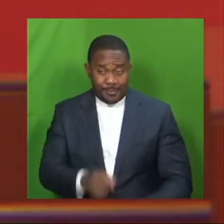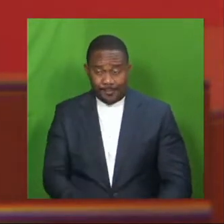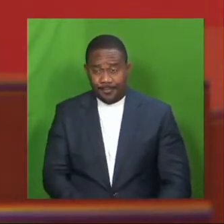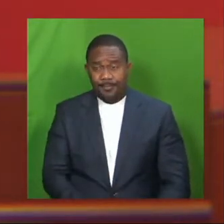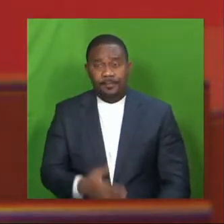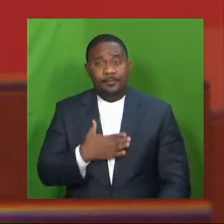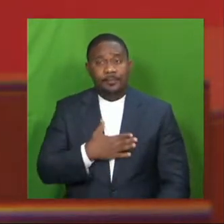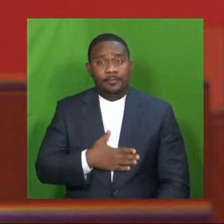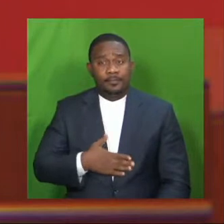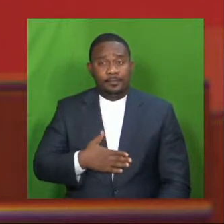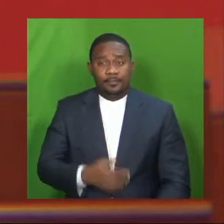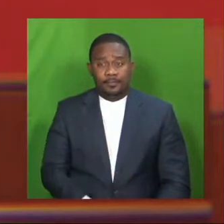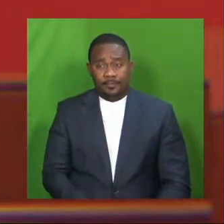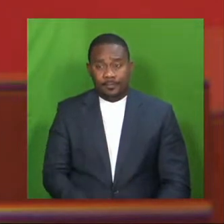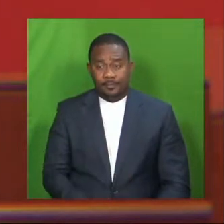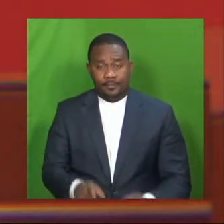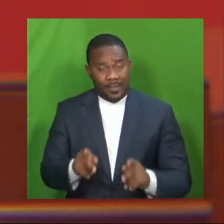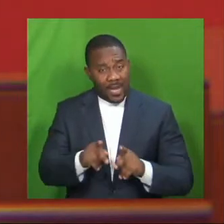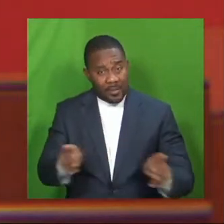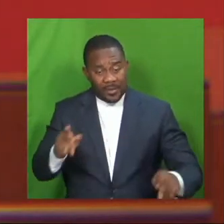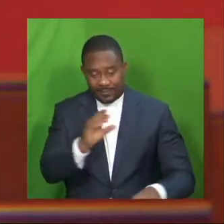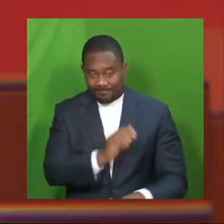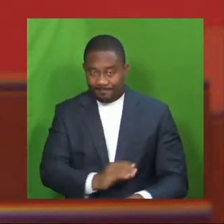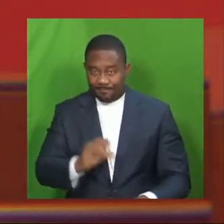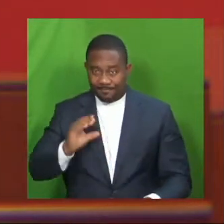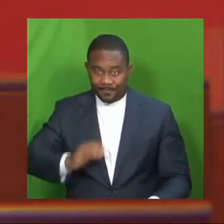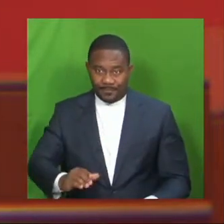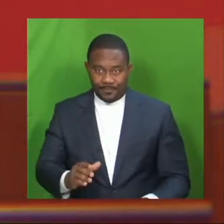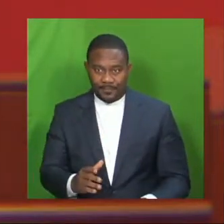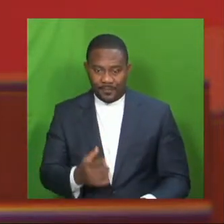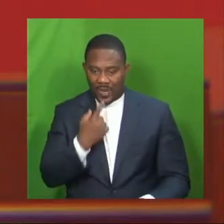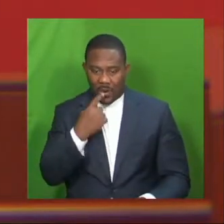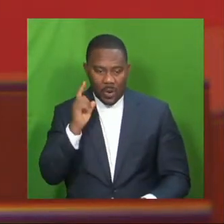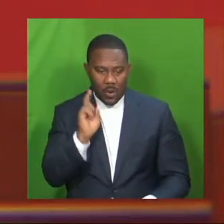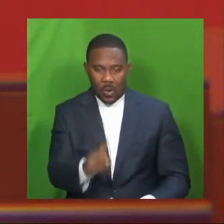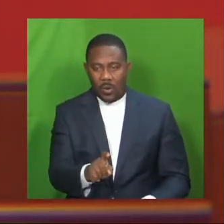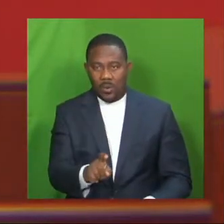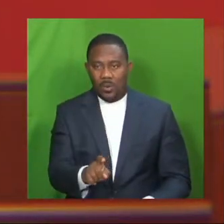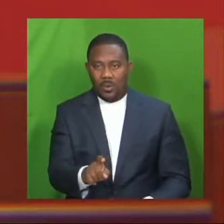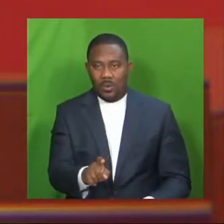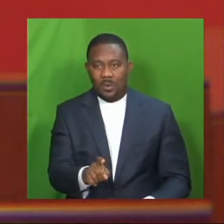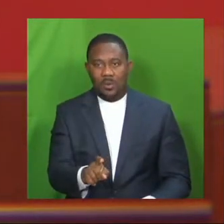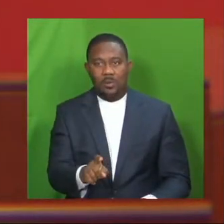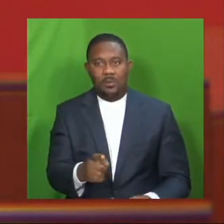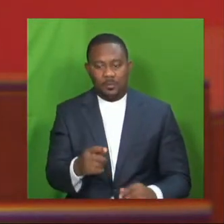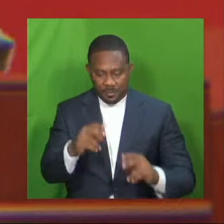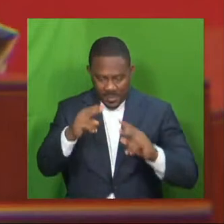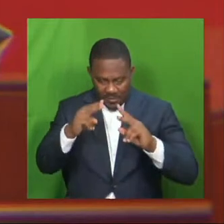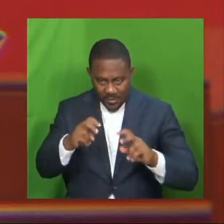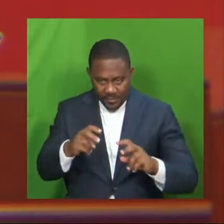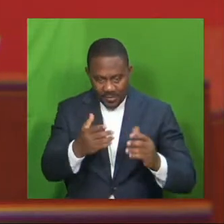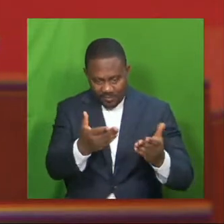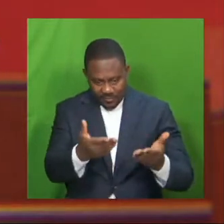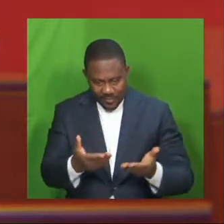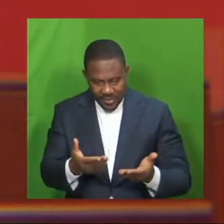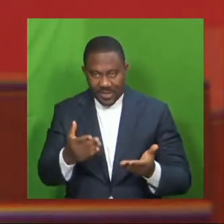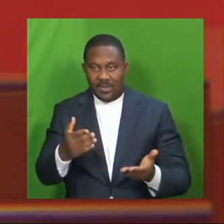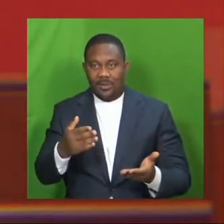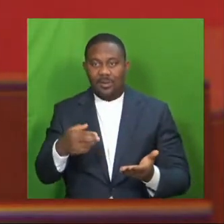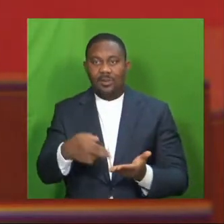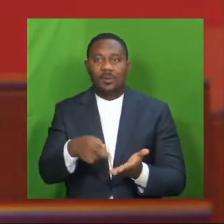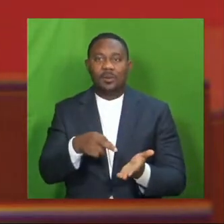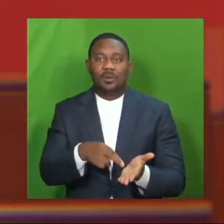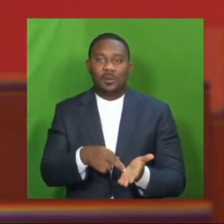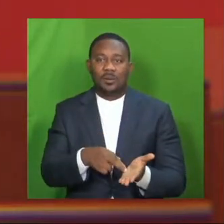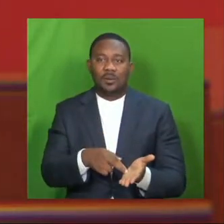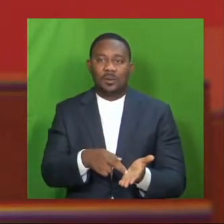please, Privileges Committee, you are so directed, handle the matter, report to the House.